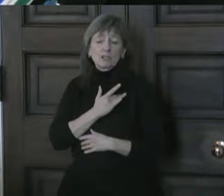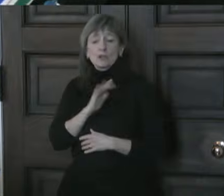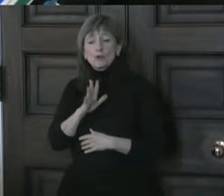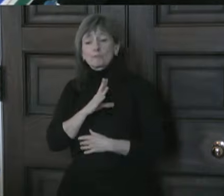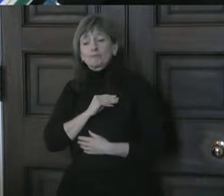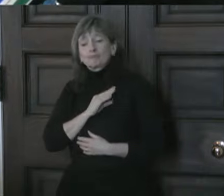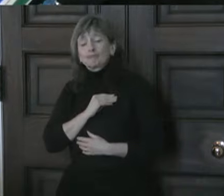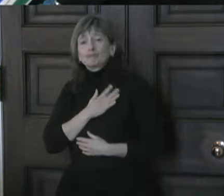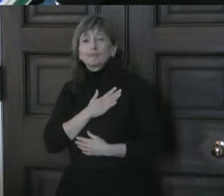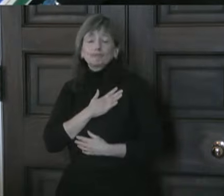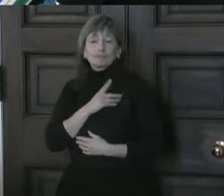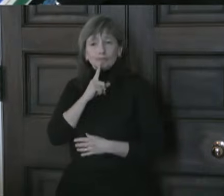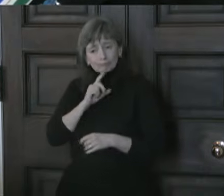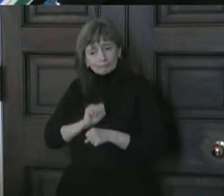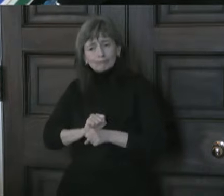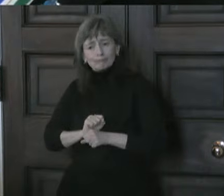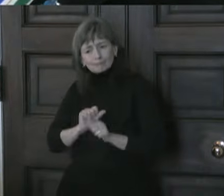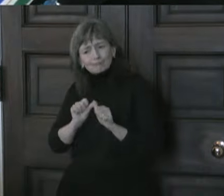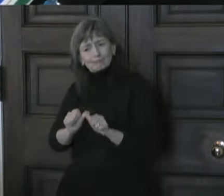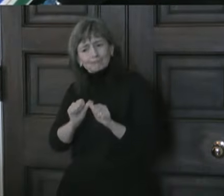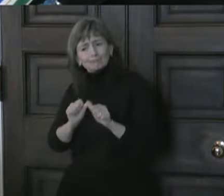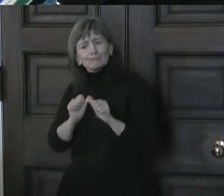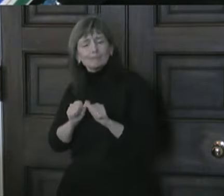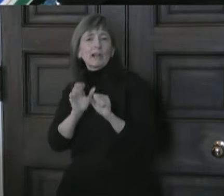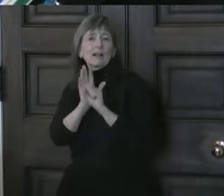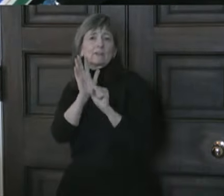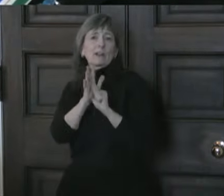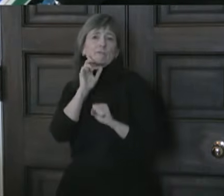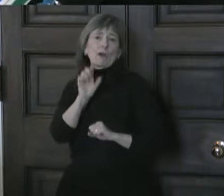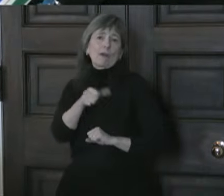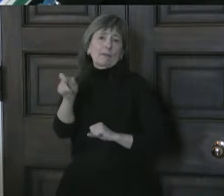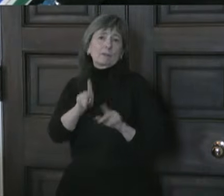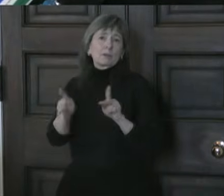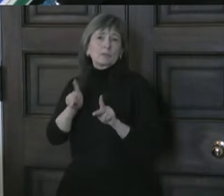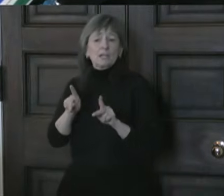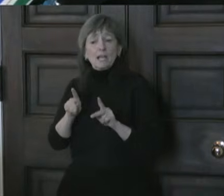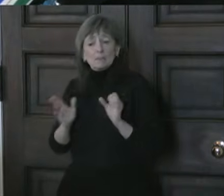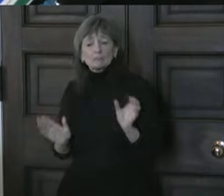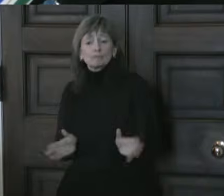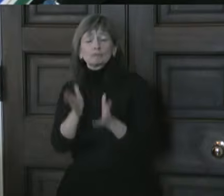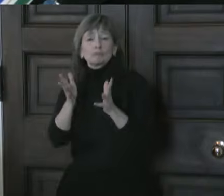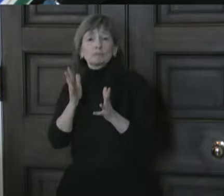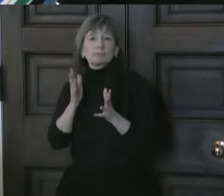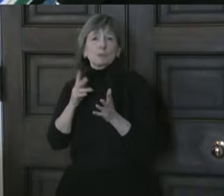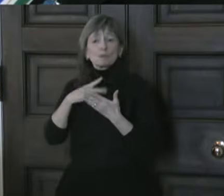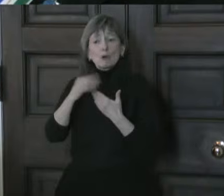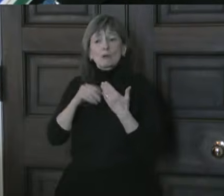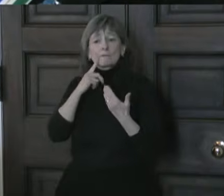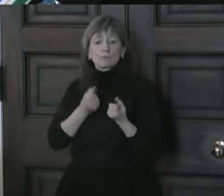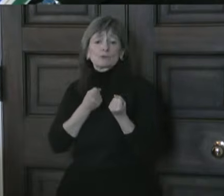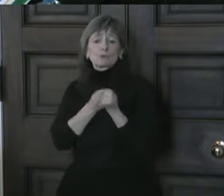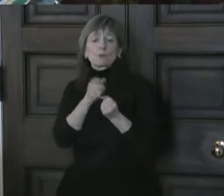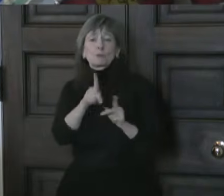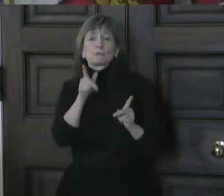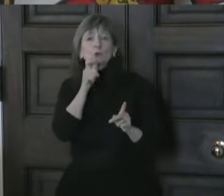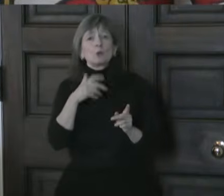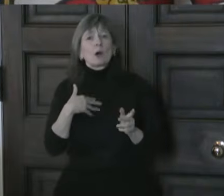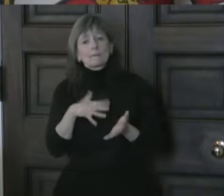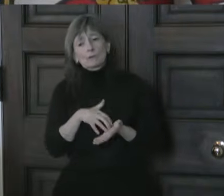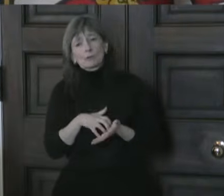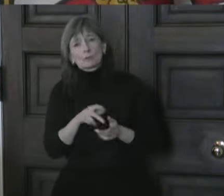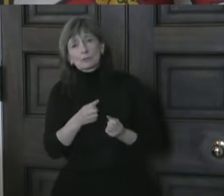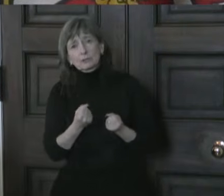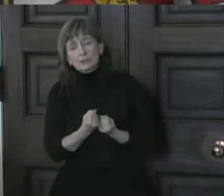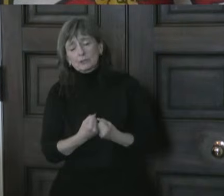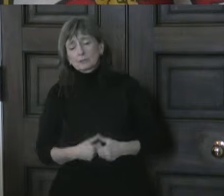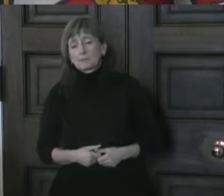and determination, you have advocated for others and supported essential programs that help people in vulnerable situations.